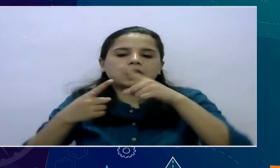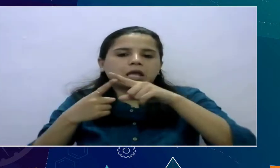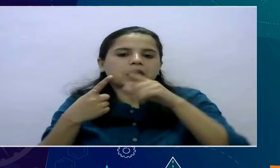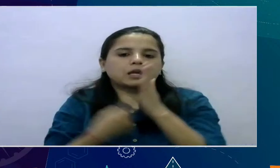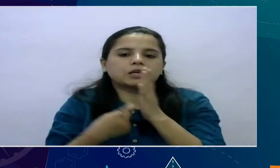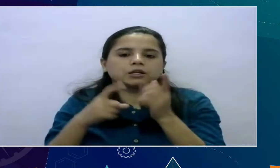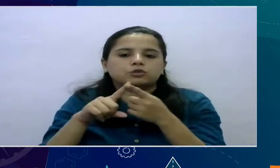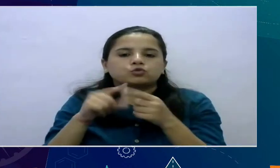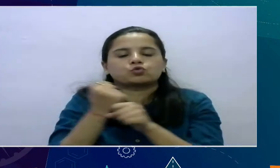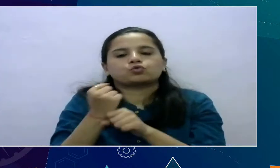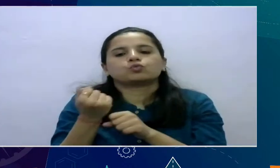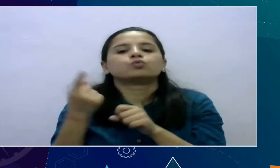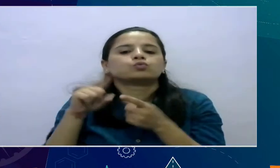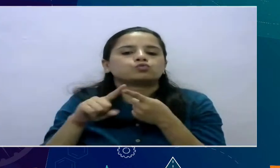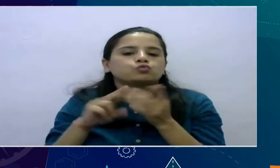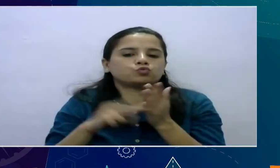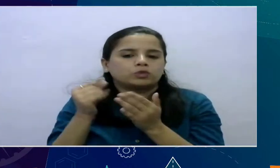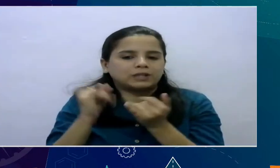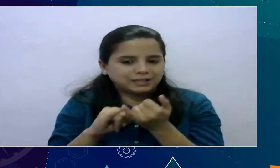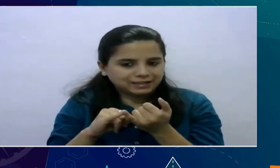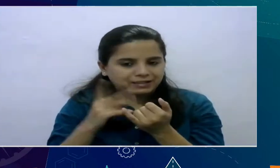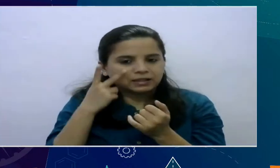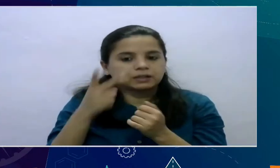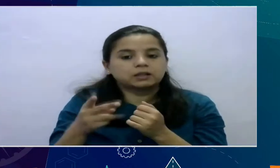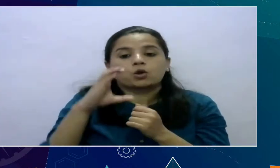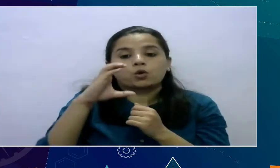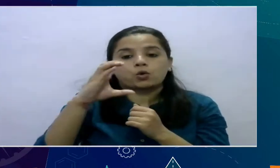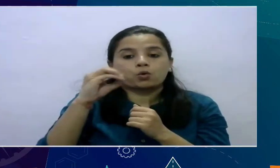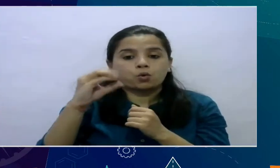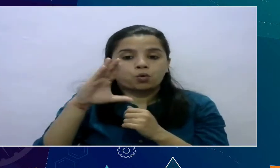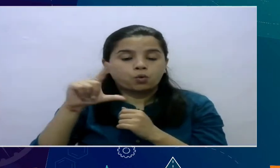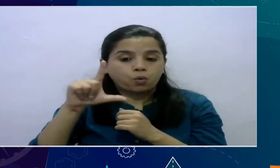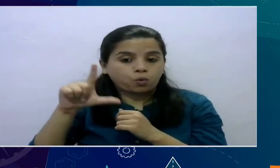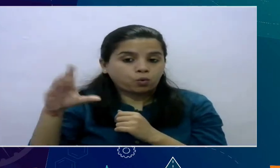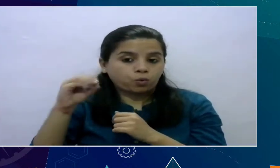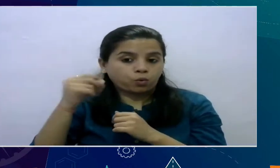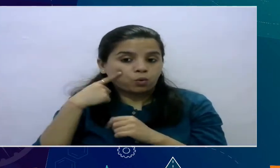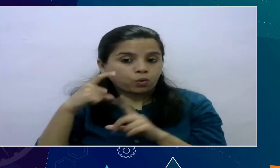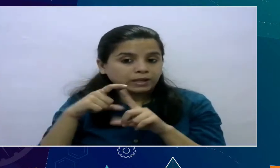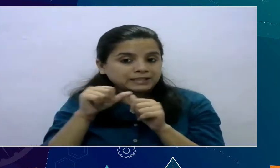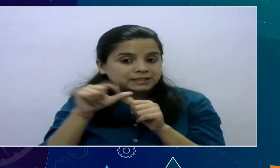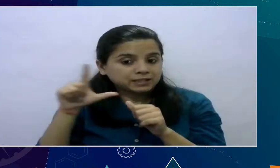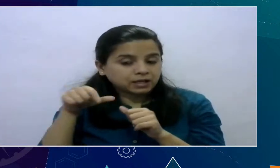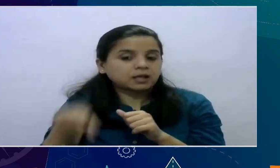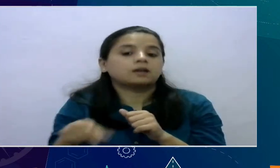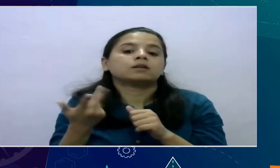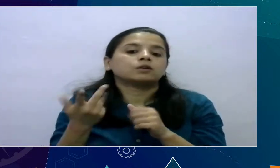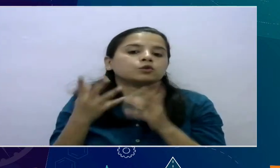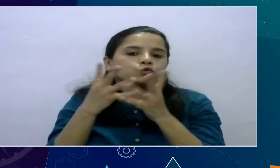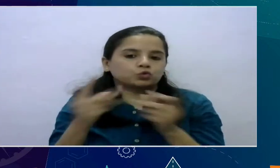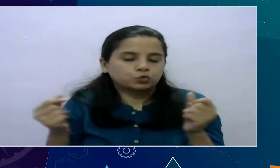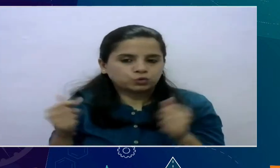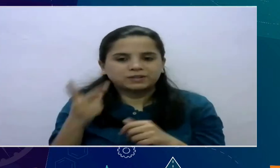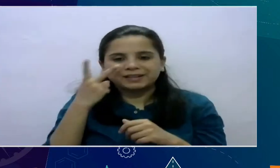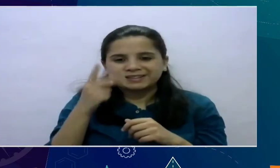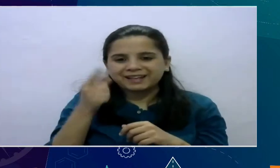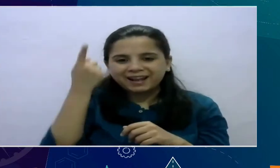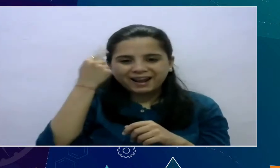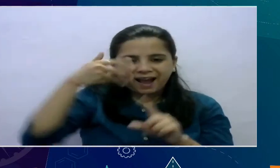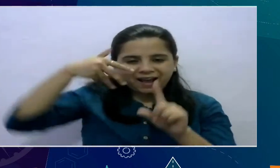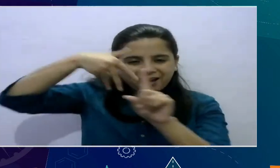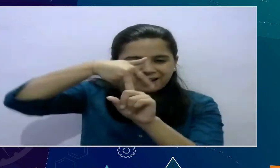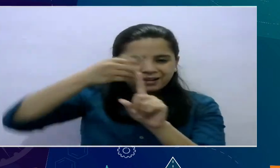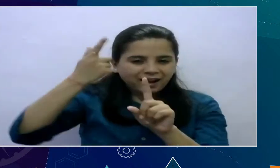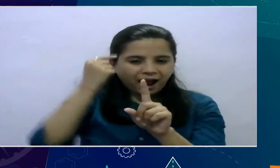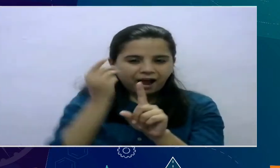Okay. And we call this mixture a colloidal mixture, colloidal solution, where the dot is partially